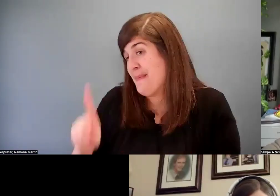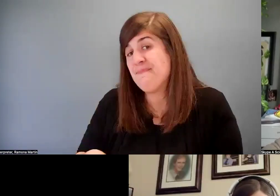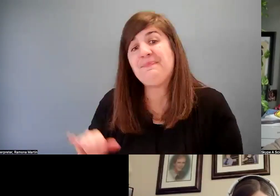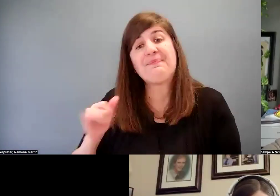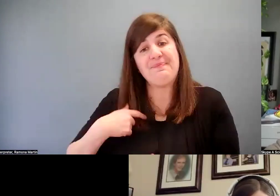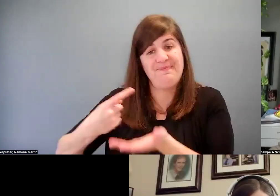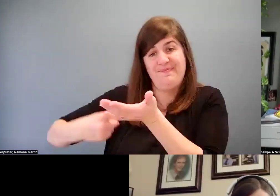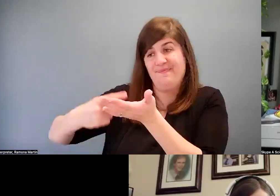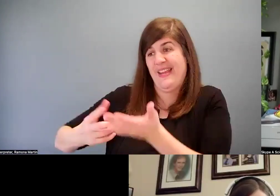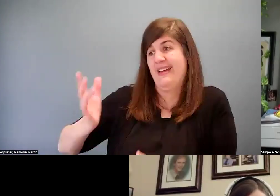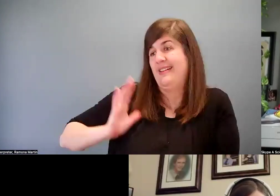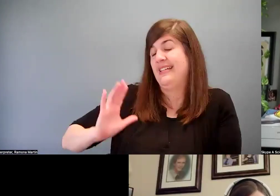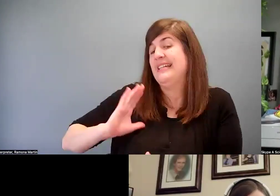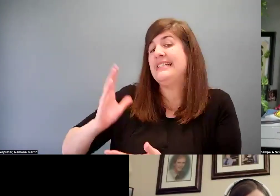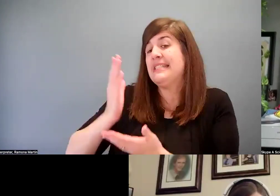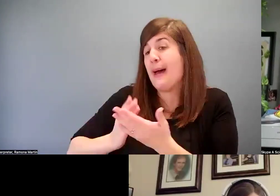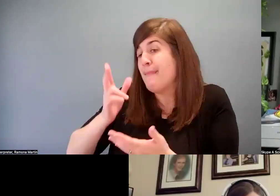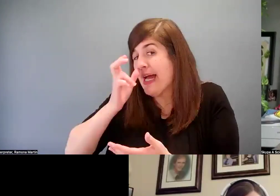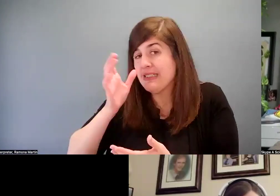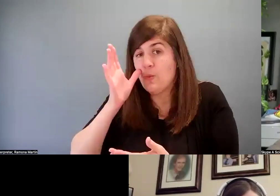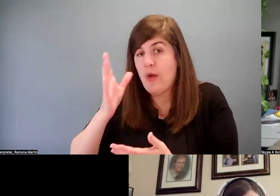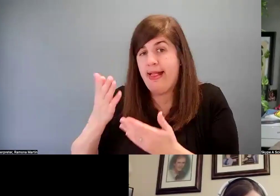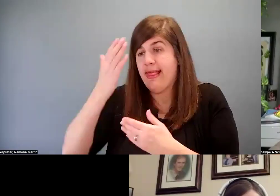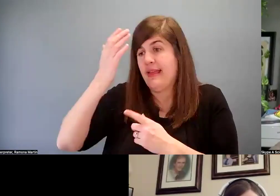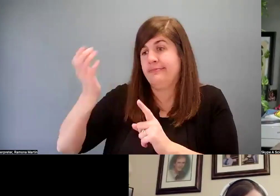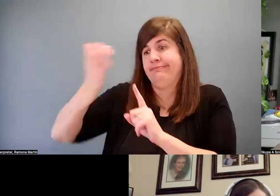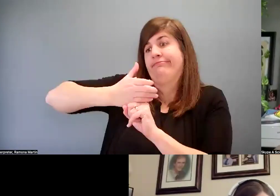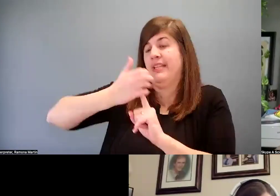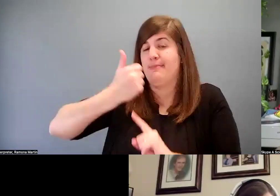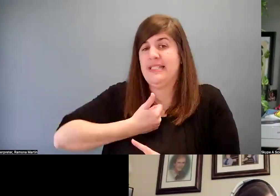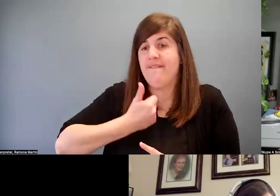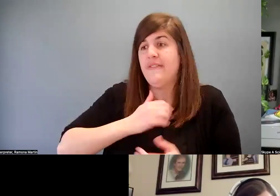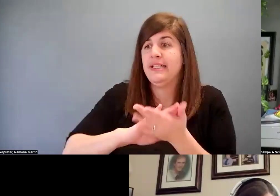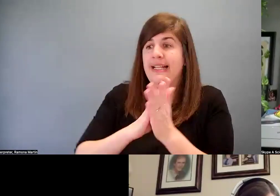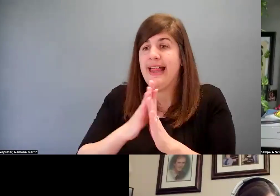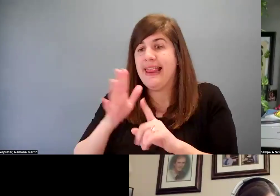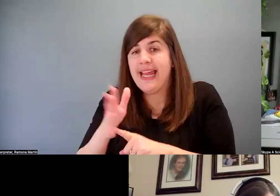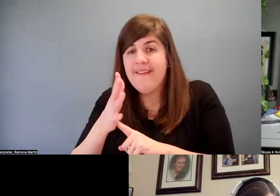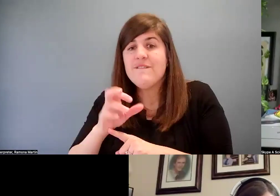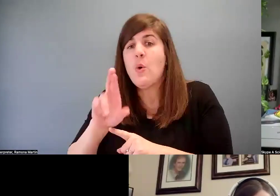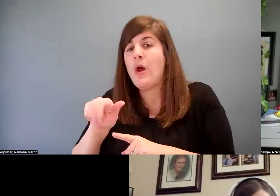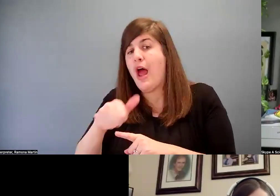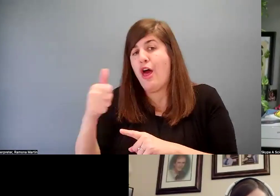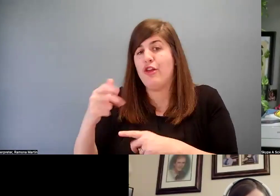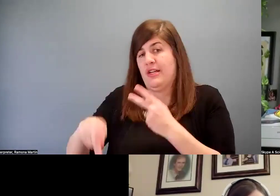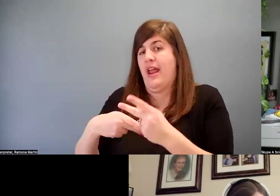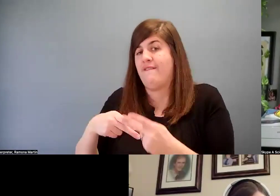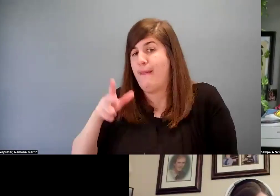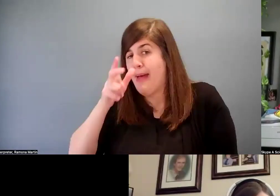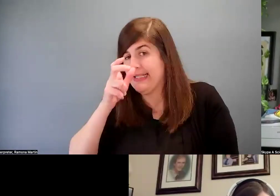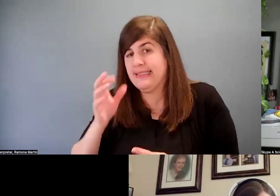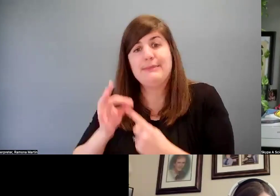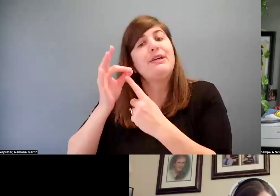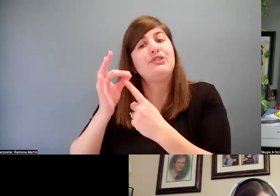we talked about a little bit earlier, some bugs will disguise themselves either as leaves or as other species of bugs,